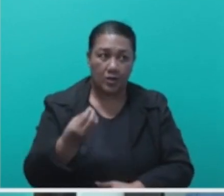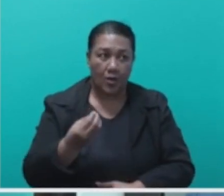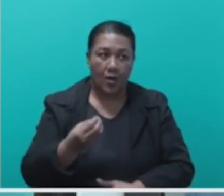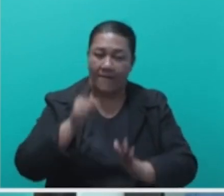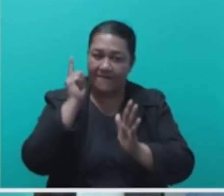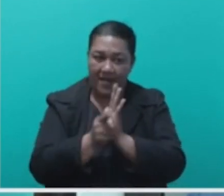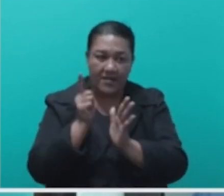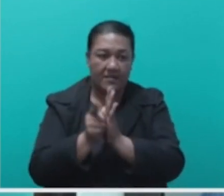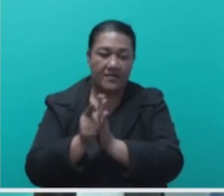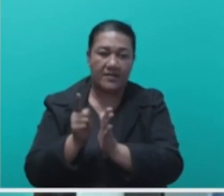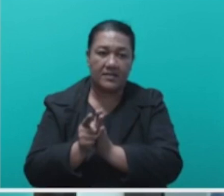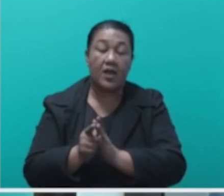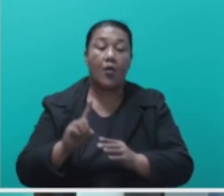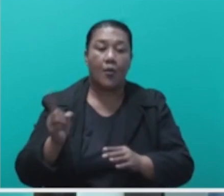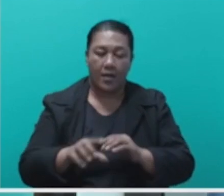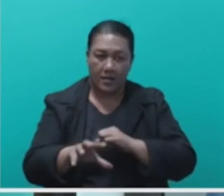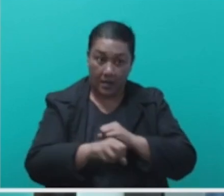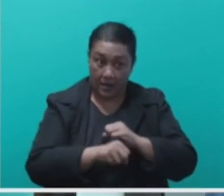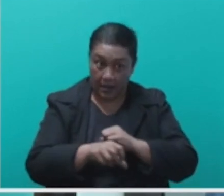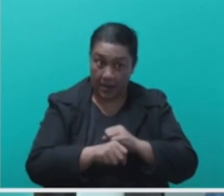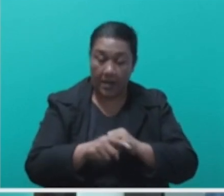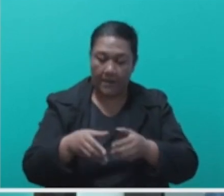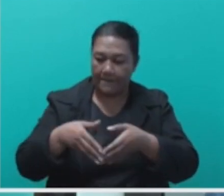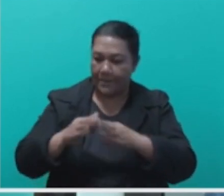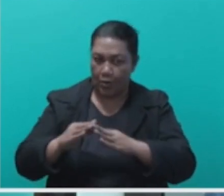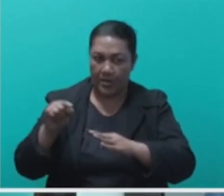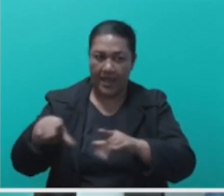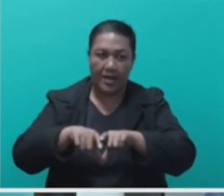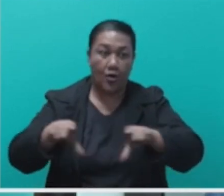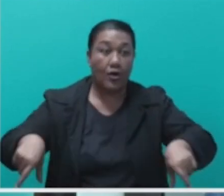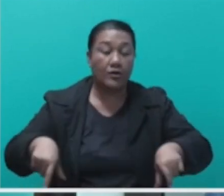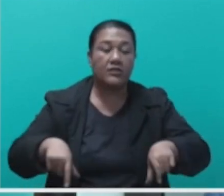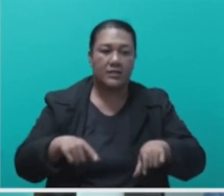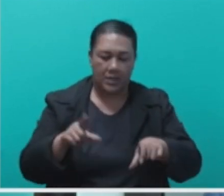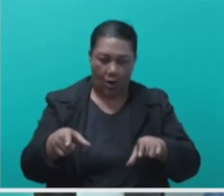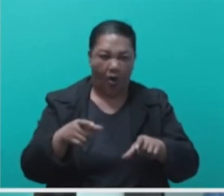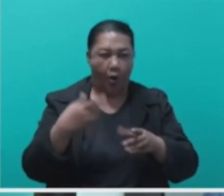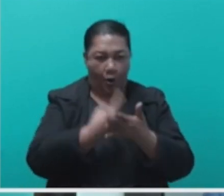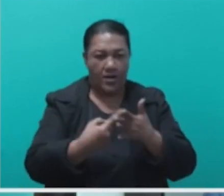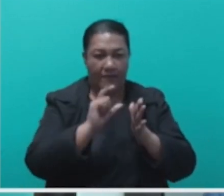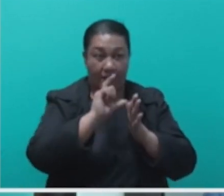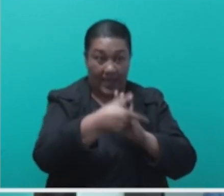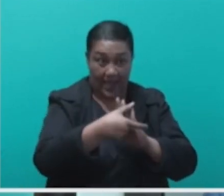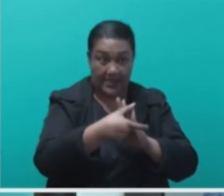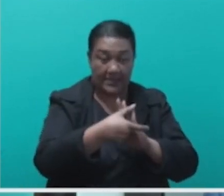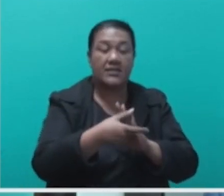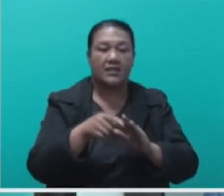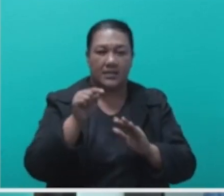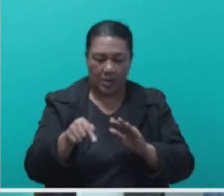a dedicated corruption court, and I intend to liaise closely with stakeholders in order to